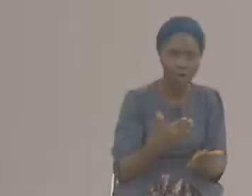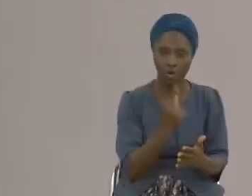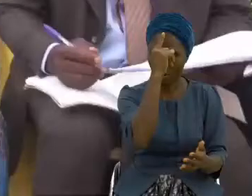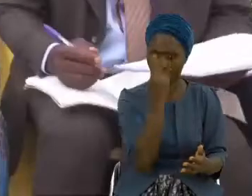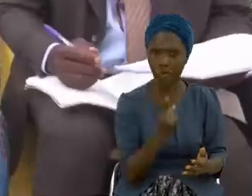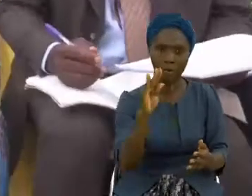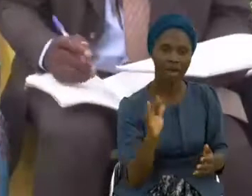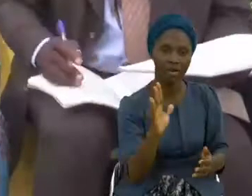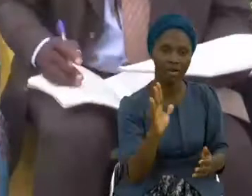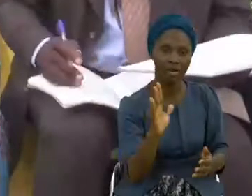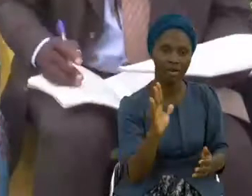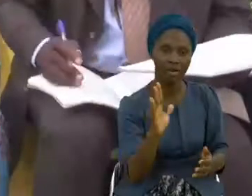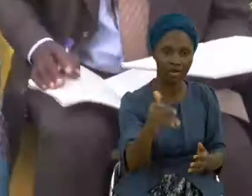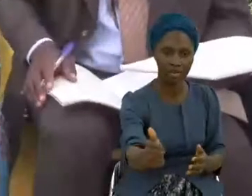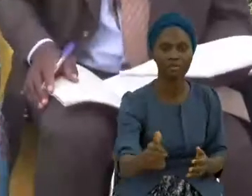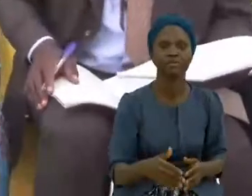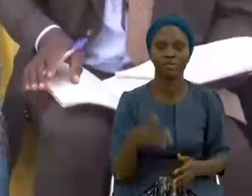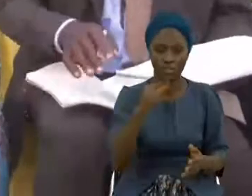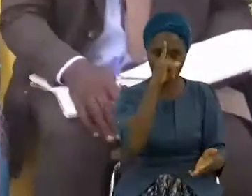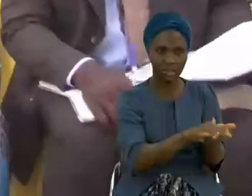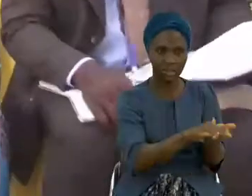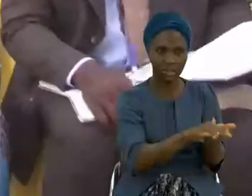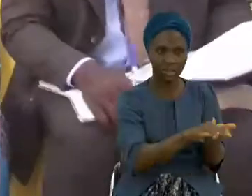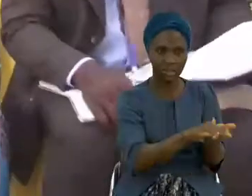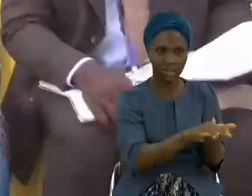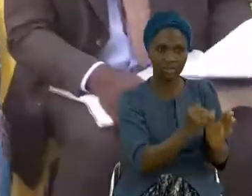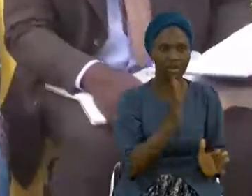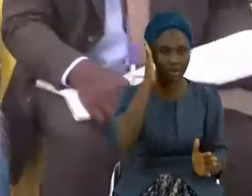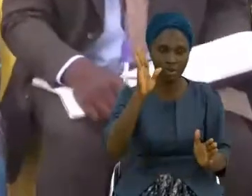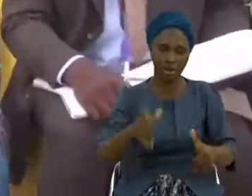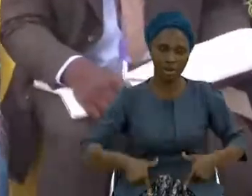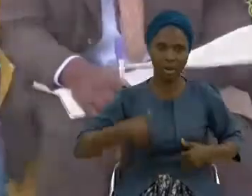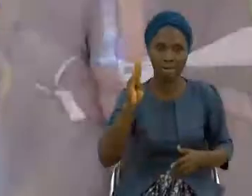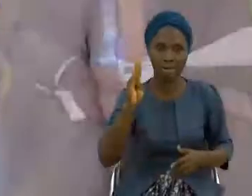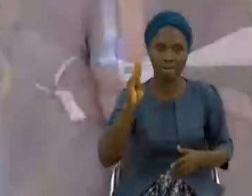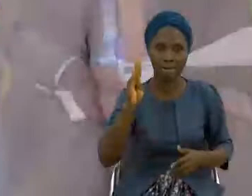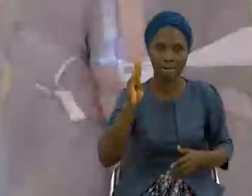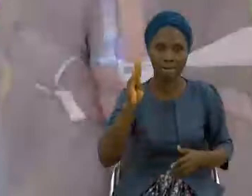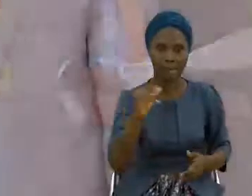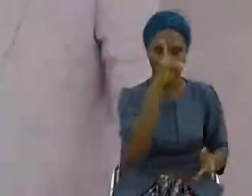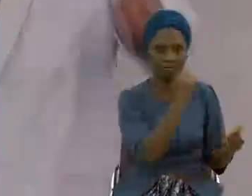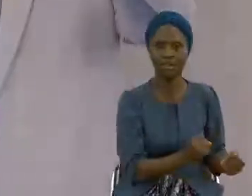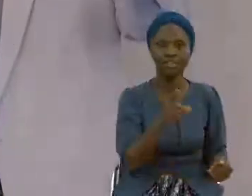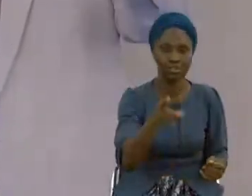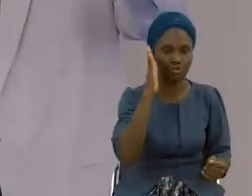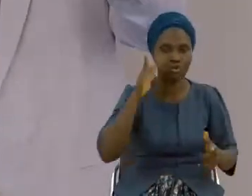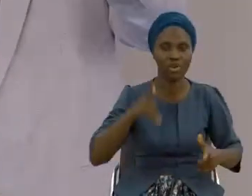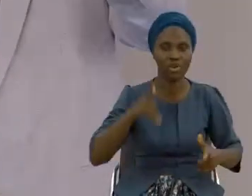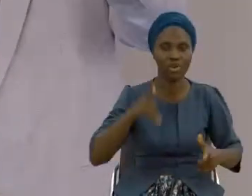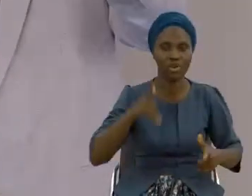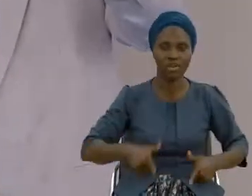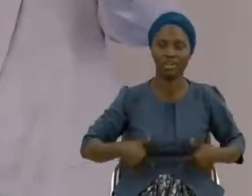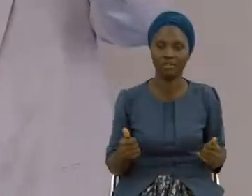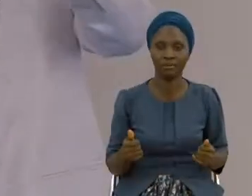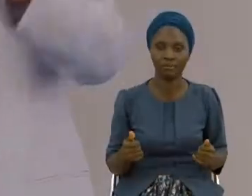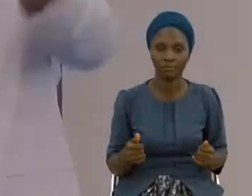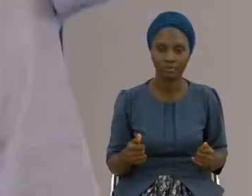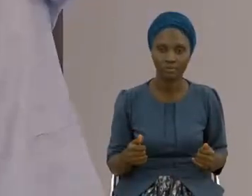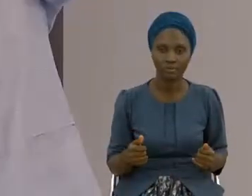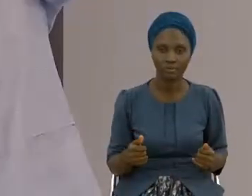you will live you are not just the managing life threatening life but the